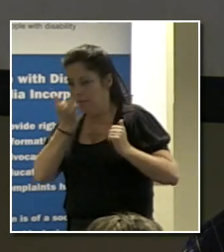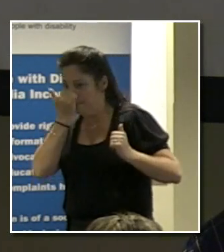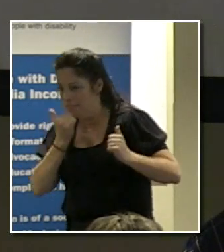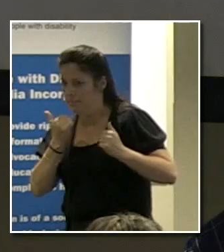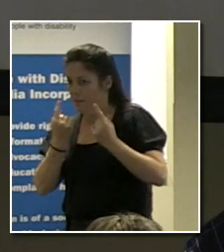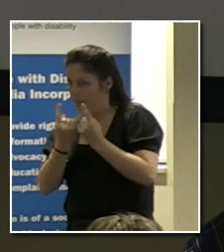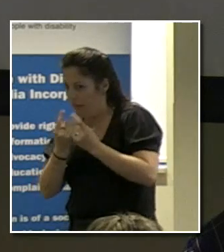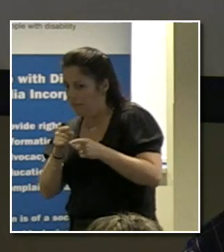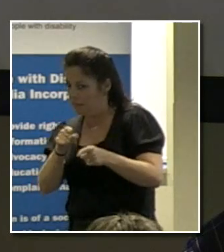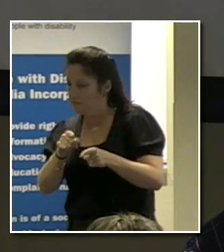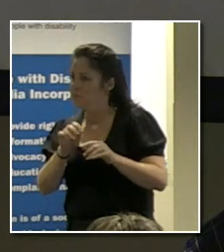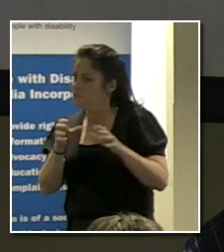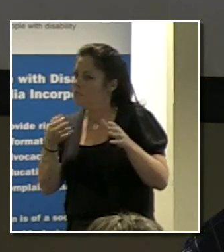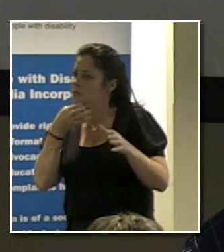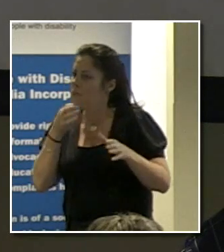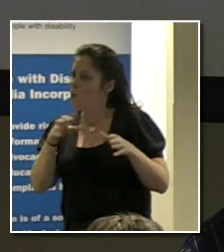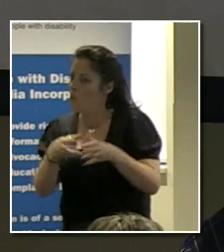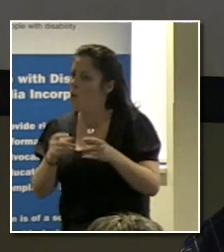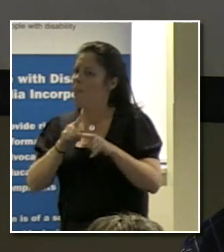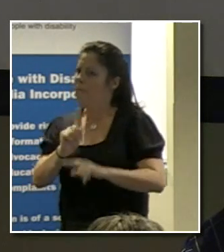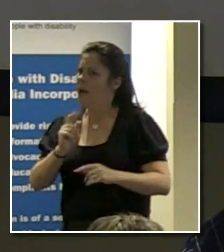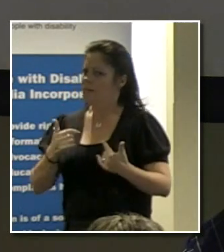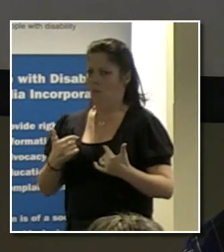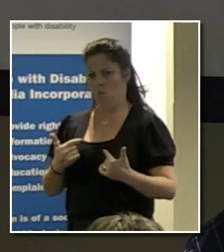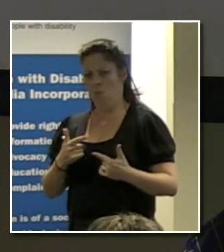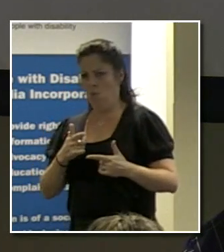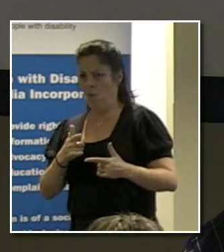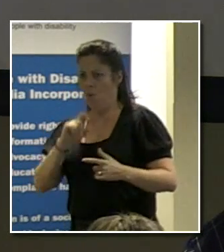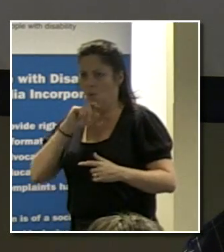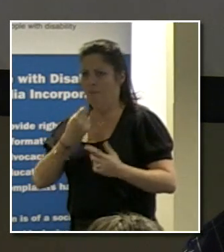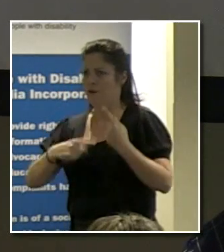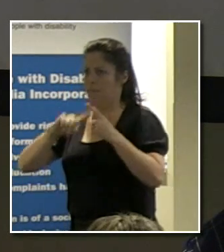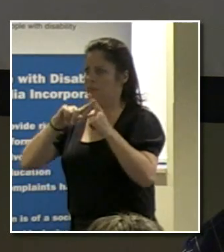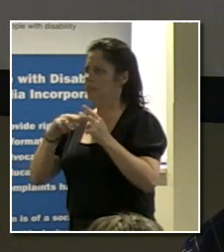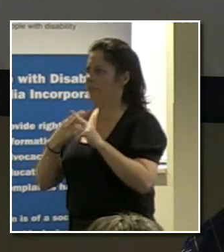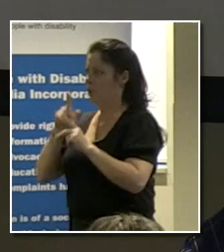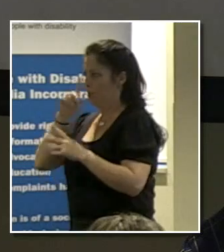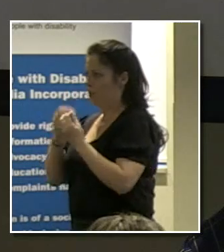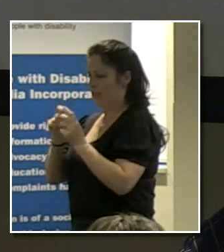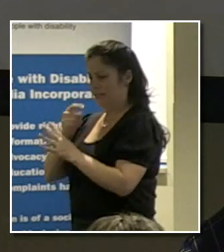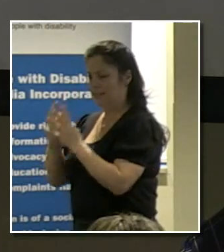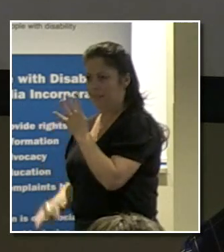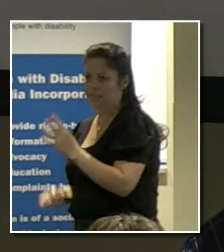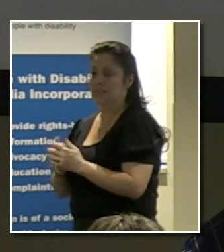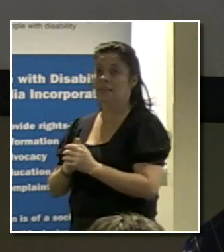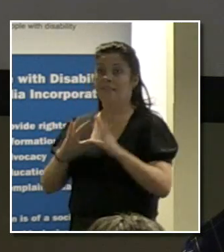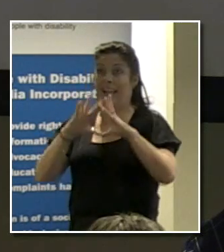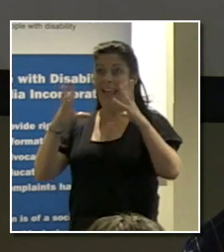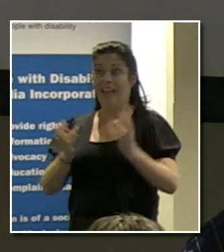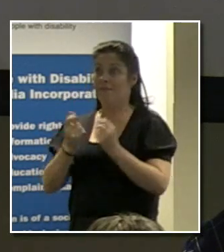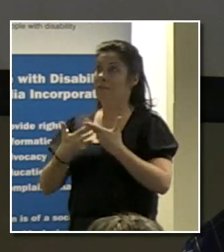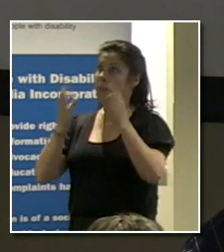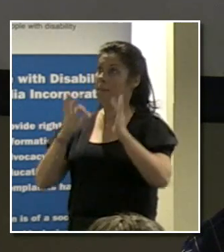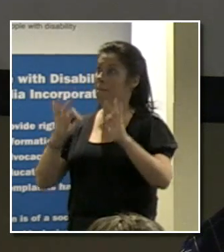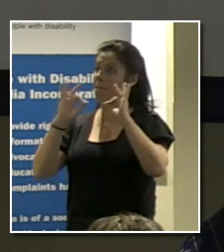initiatives to address employment participation of people with disability. It's not everything that we asked for, but we